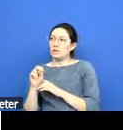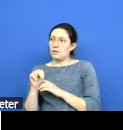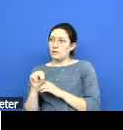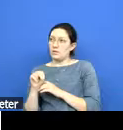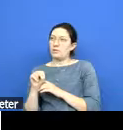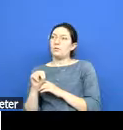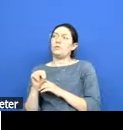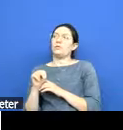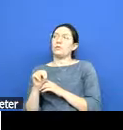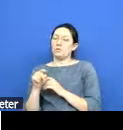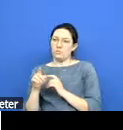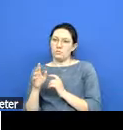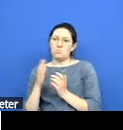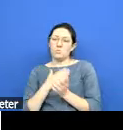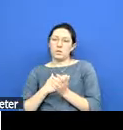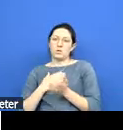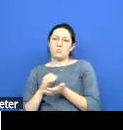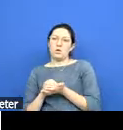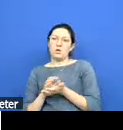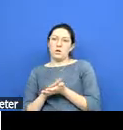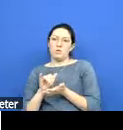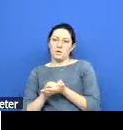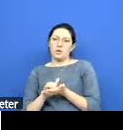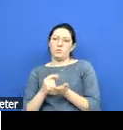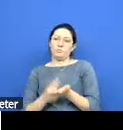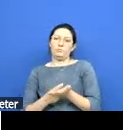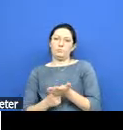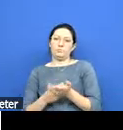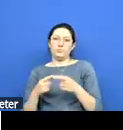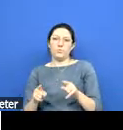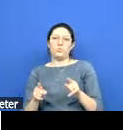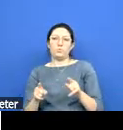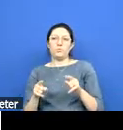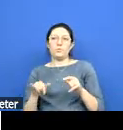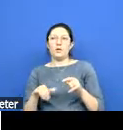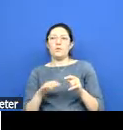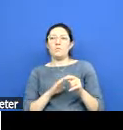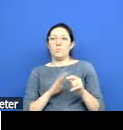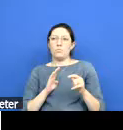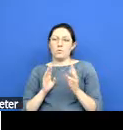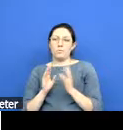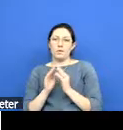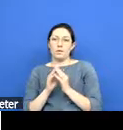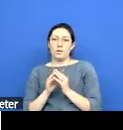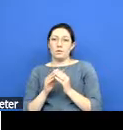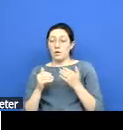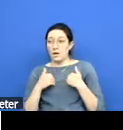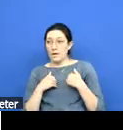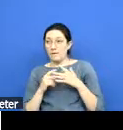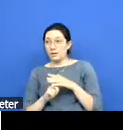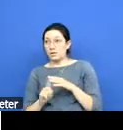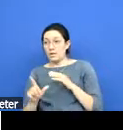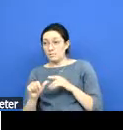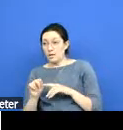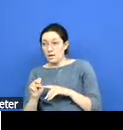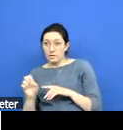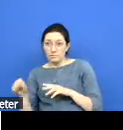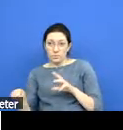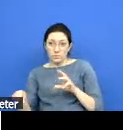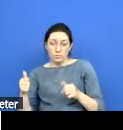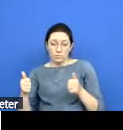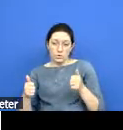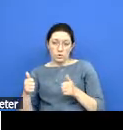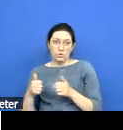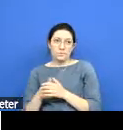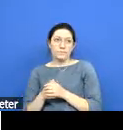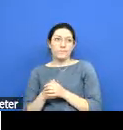Eckert, please just take a note of that, to have that discussion at planning board as to whether it makes sense to have an escape lane. You know,